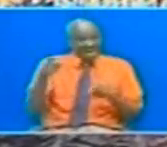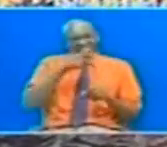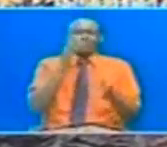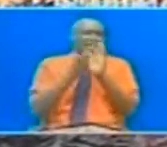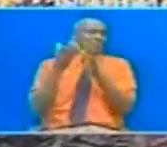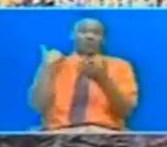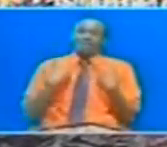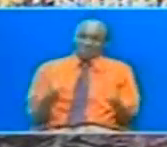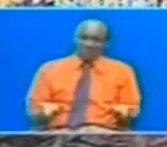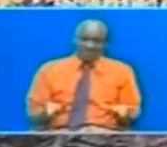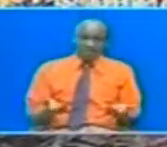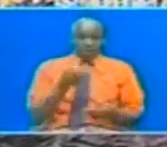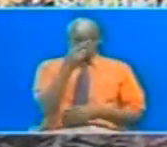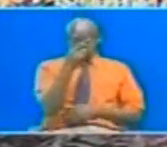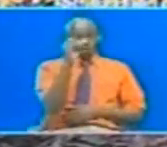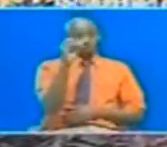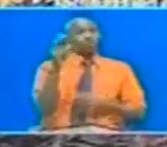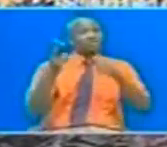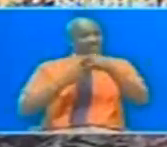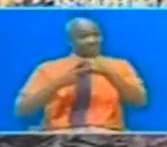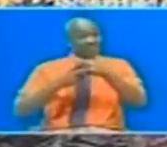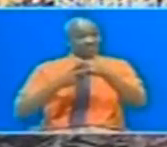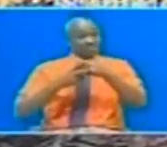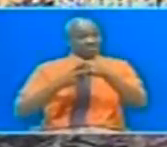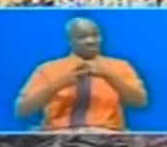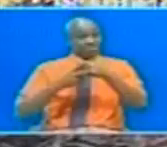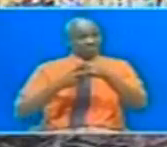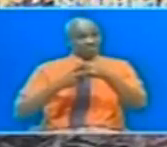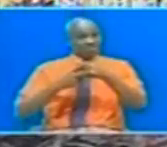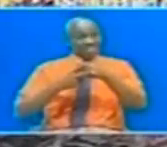proactive. In 2007,